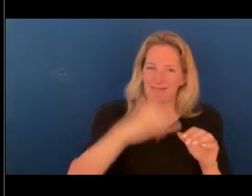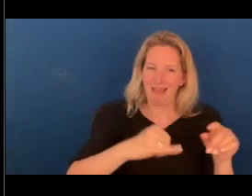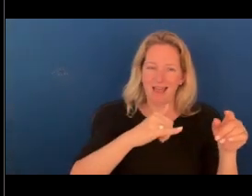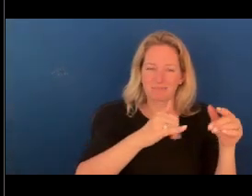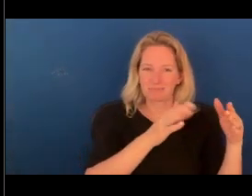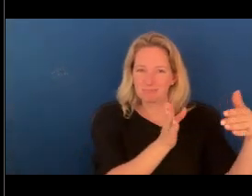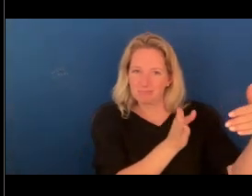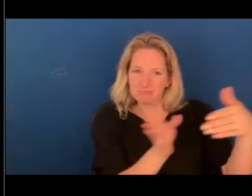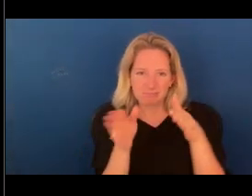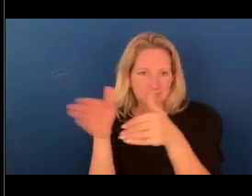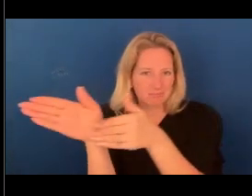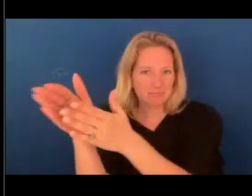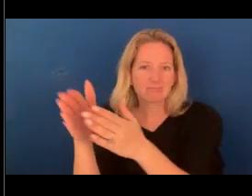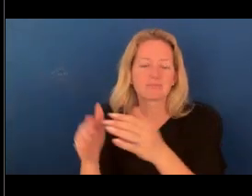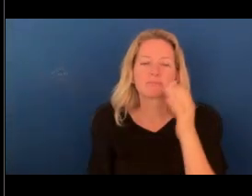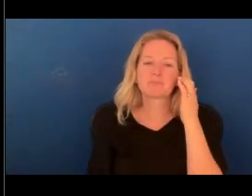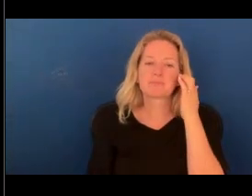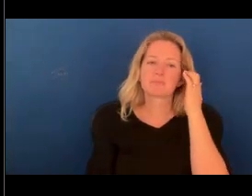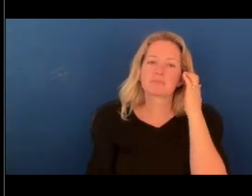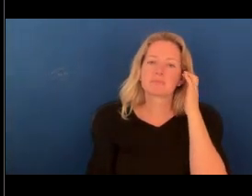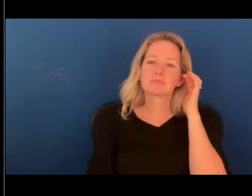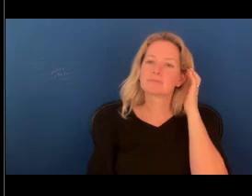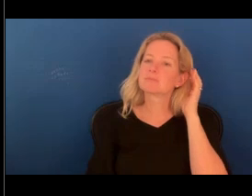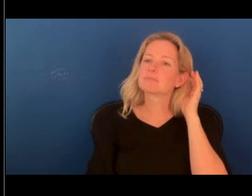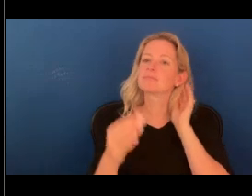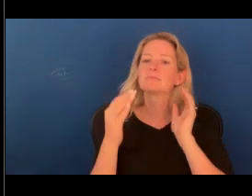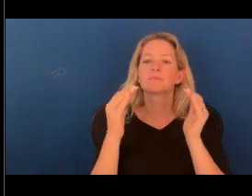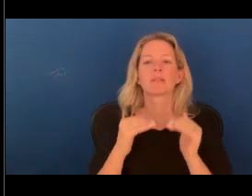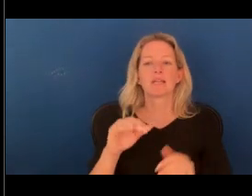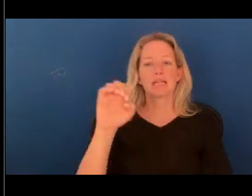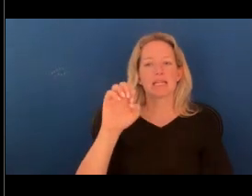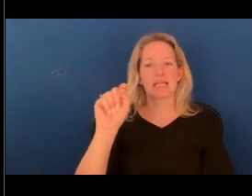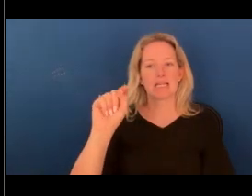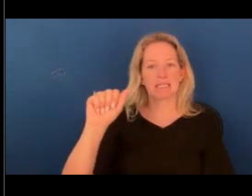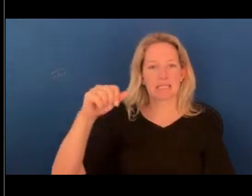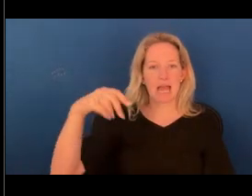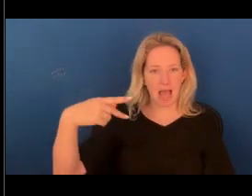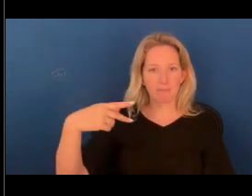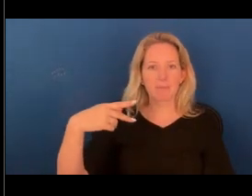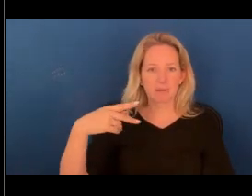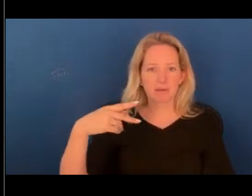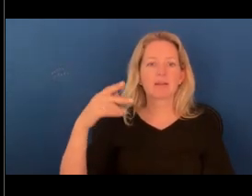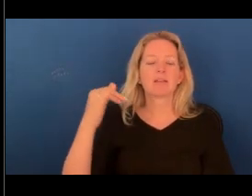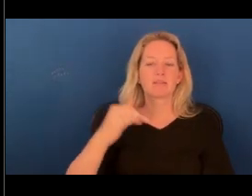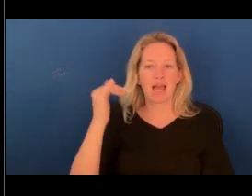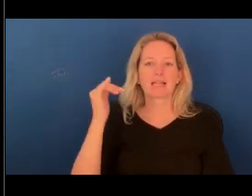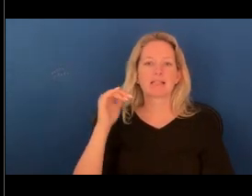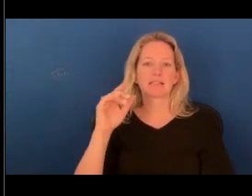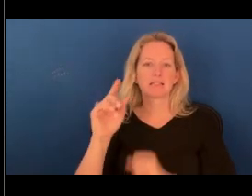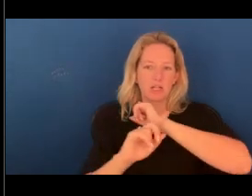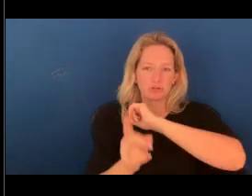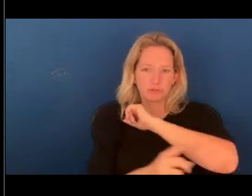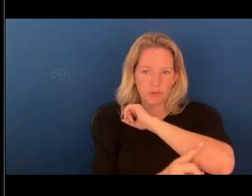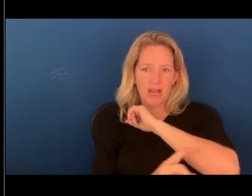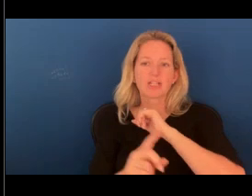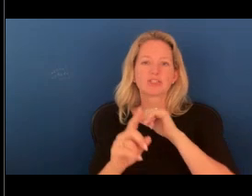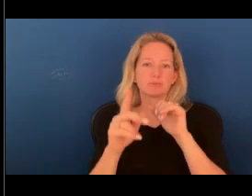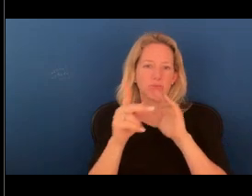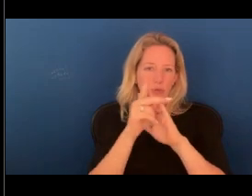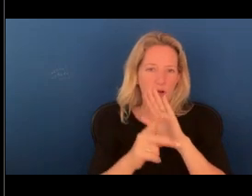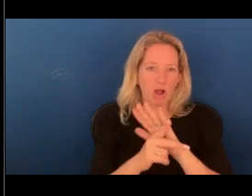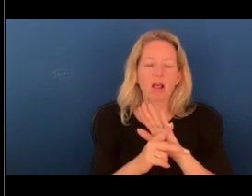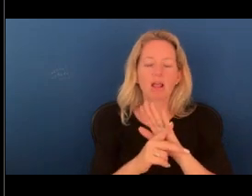The Escape Trash Assessment Protocol, or ETAP, is a trash assessment protocol we released in April 2021, which emerged out of